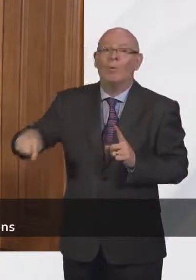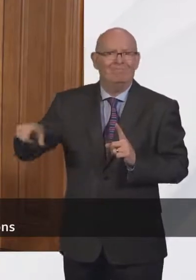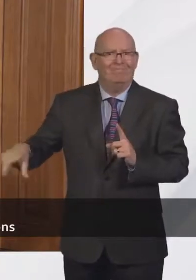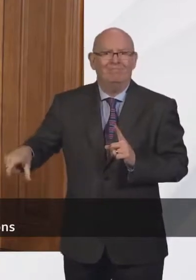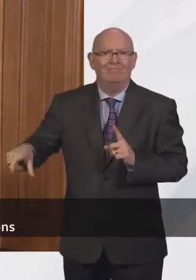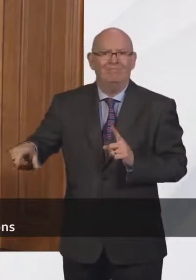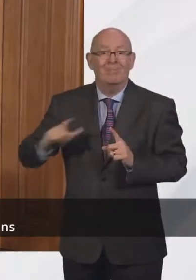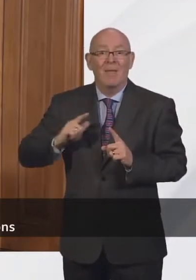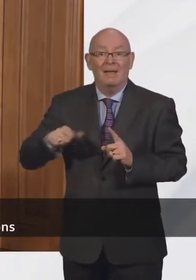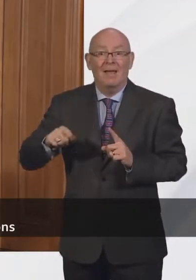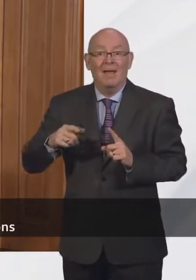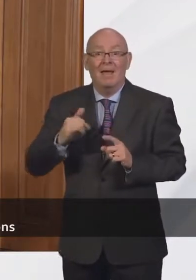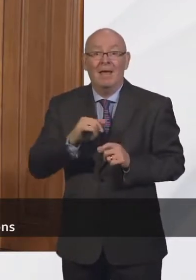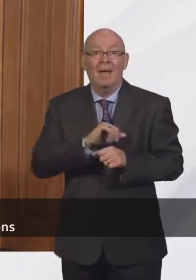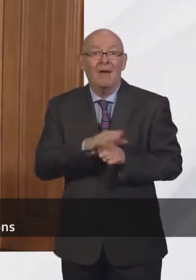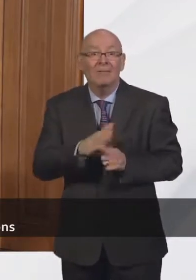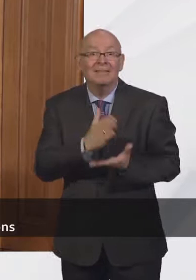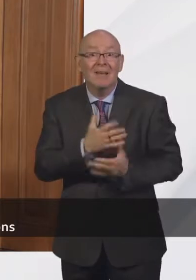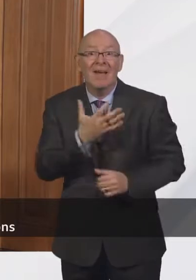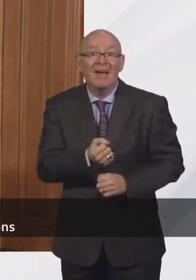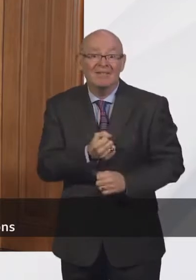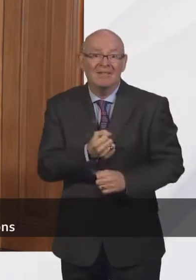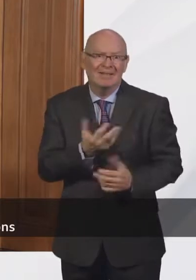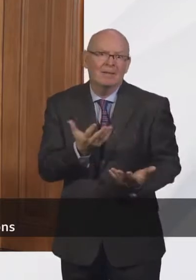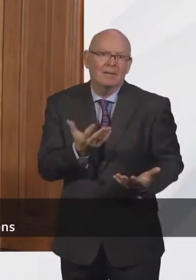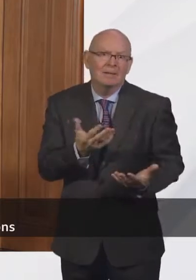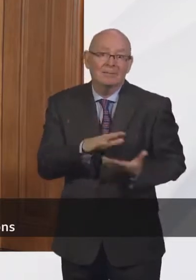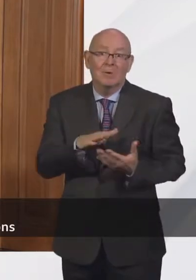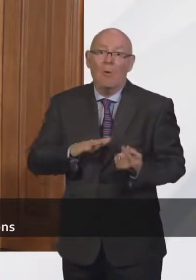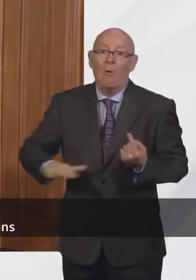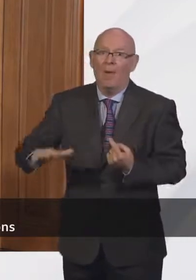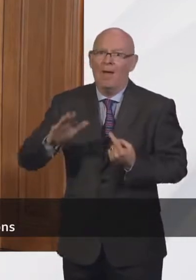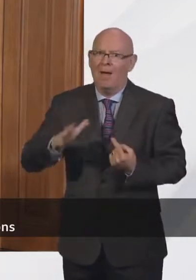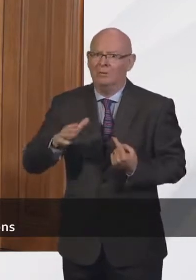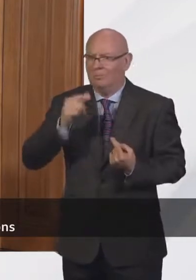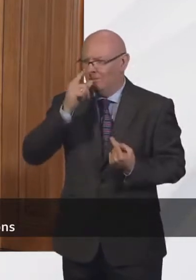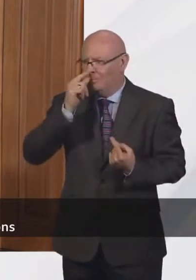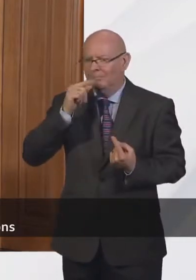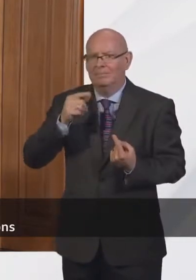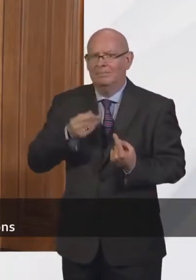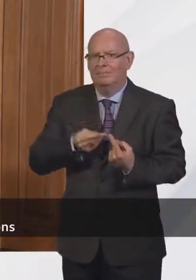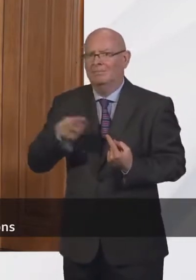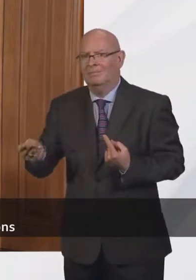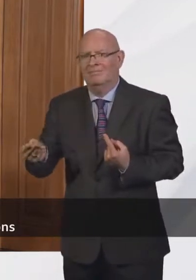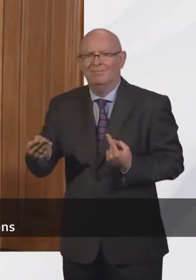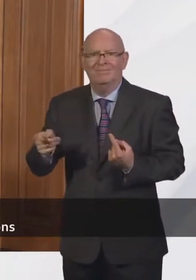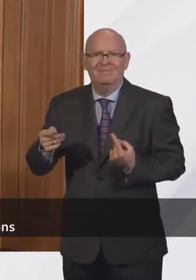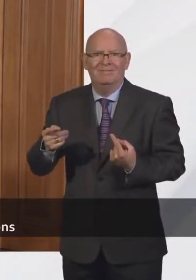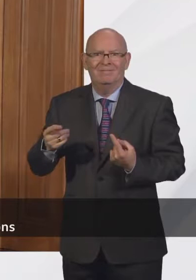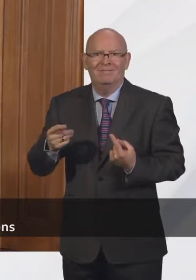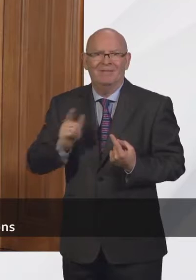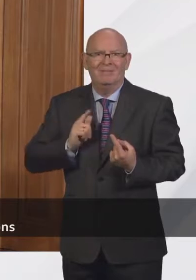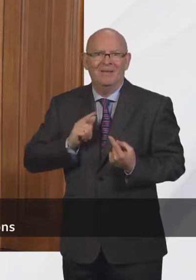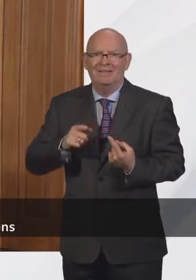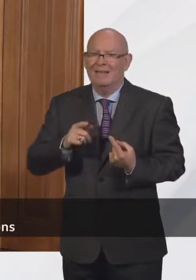be isolated to make sure that anyone with the virus who hasn't yet developed symptoms is taken out of the